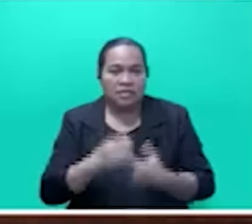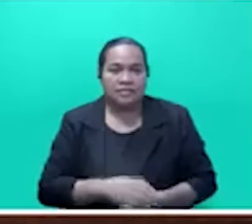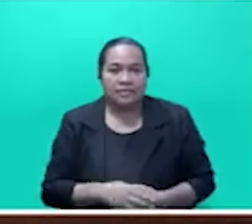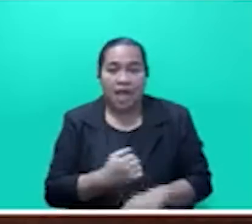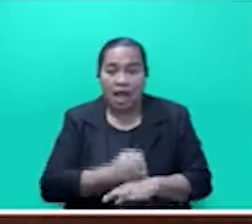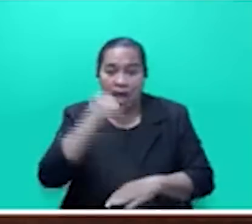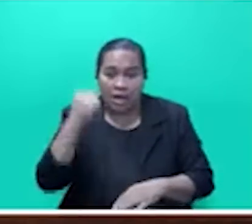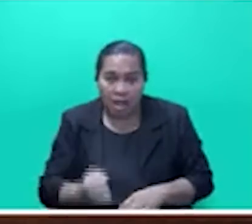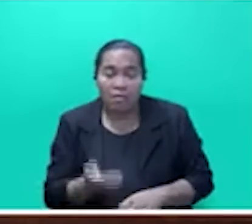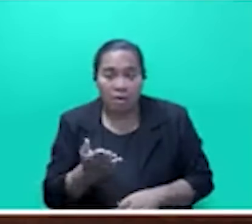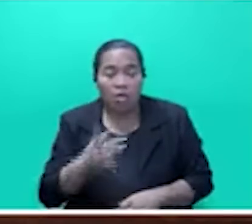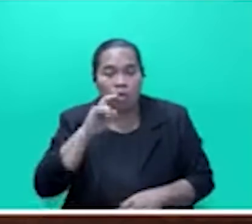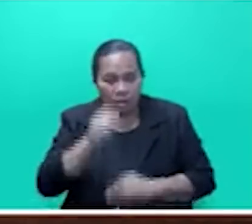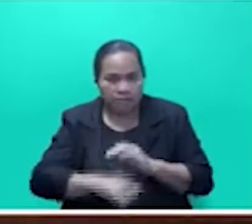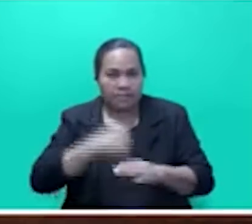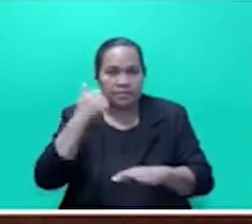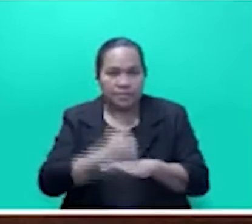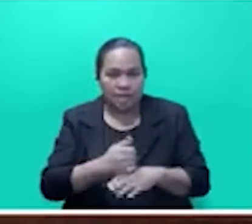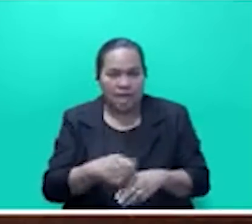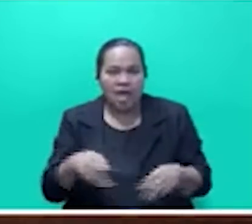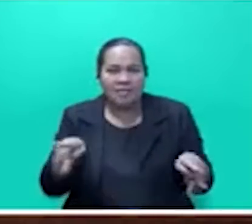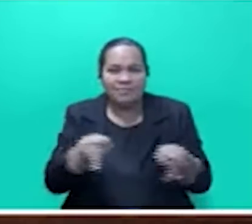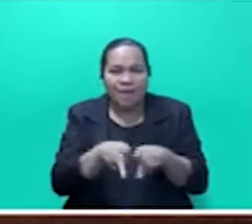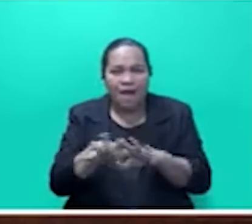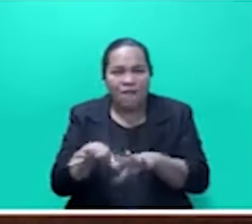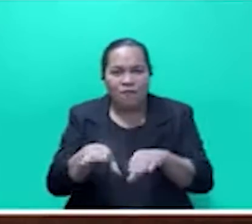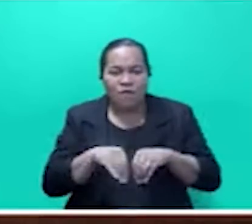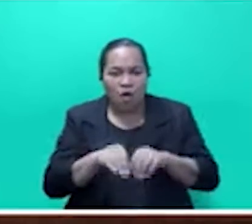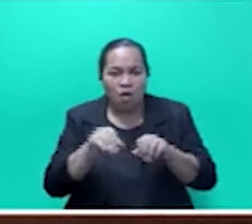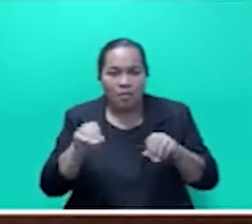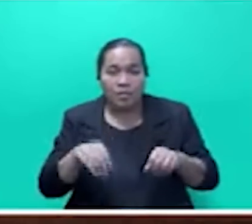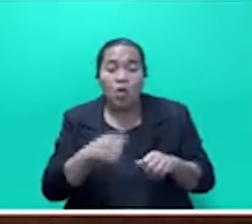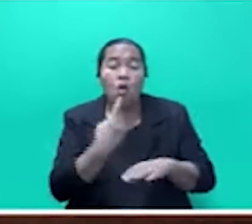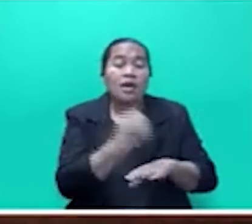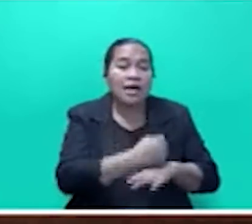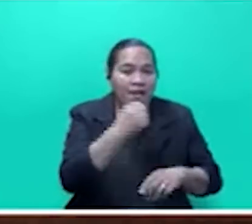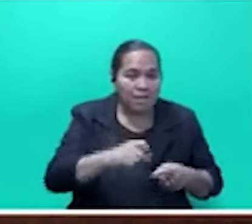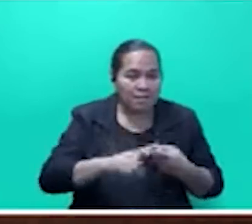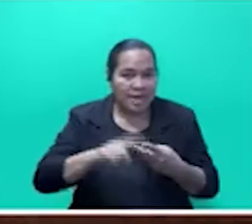Government will re-establish the tripartite forum comprising of the government,